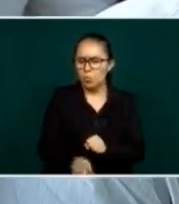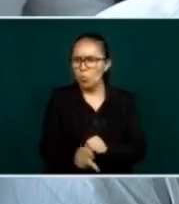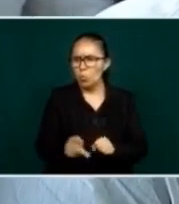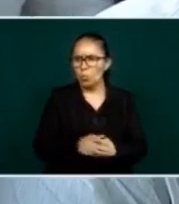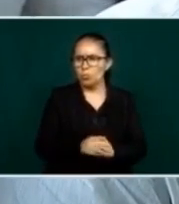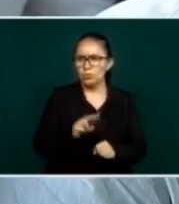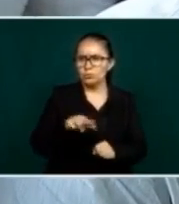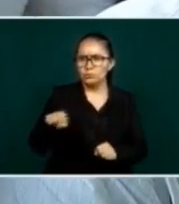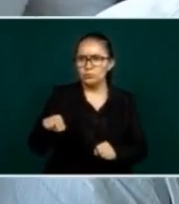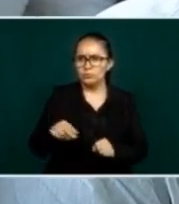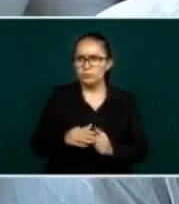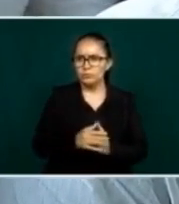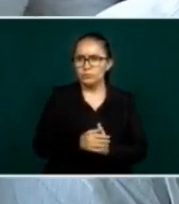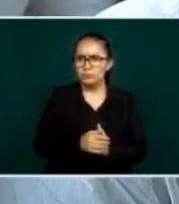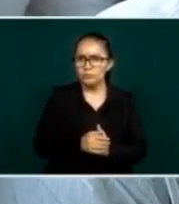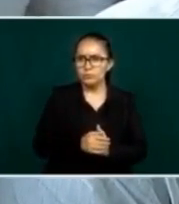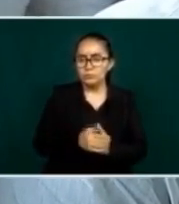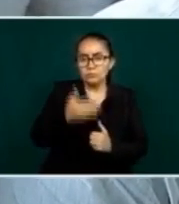Guadalajara.